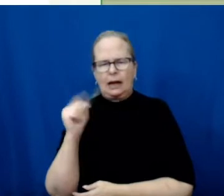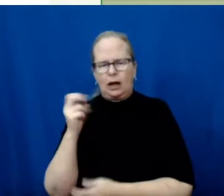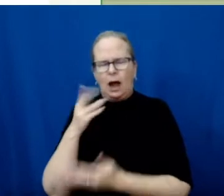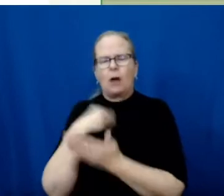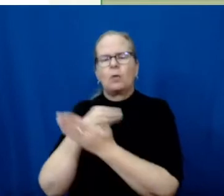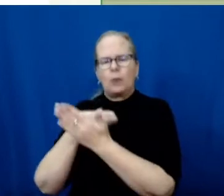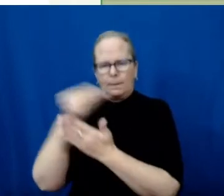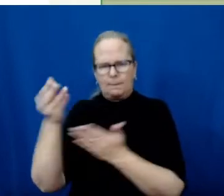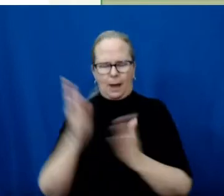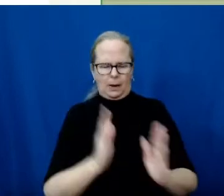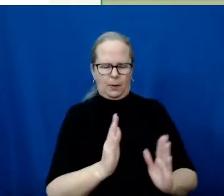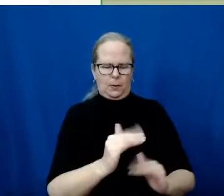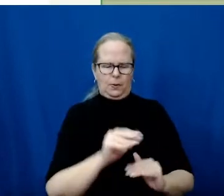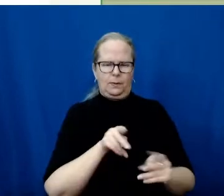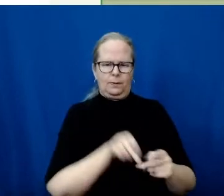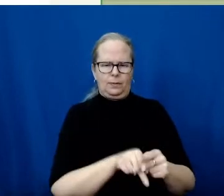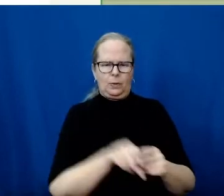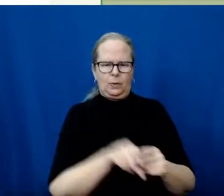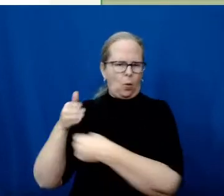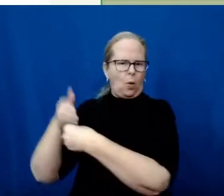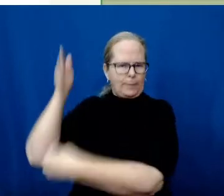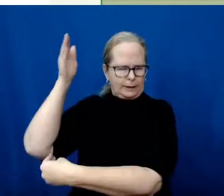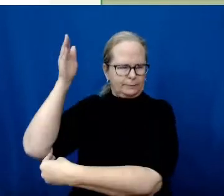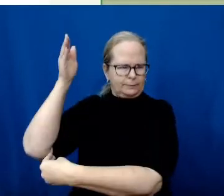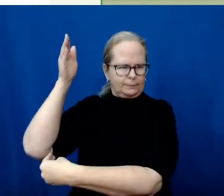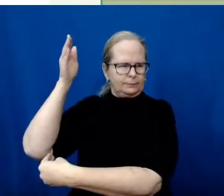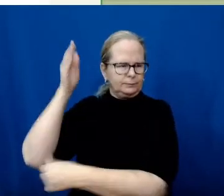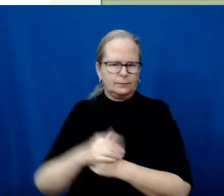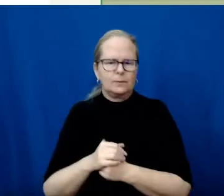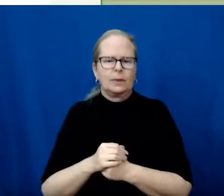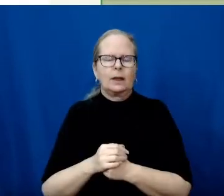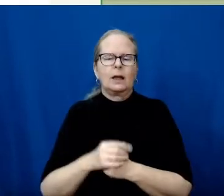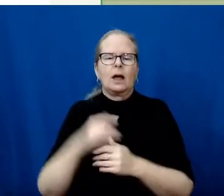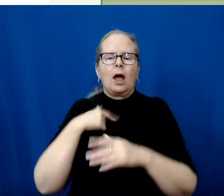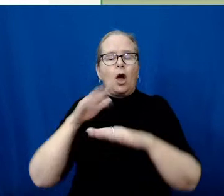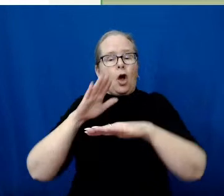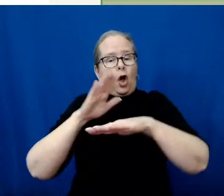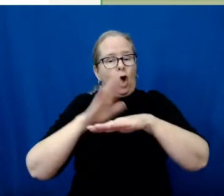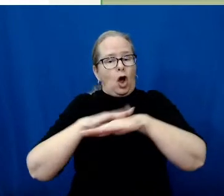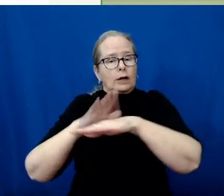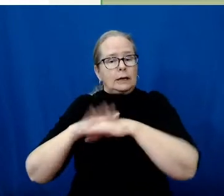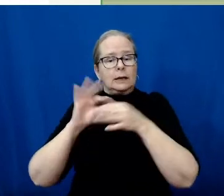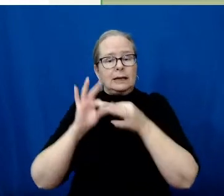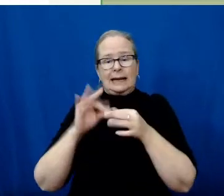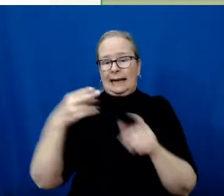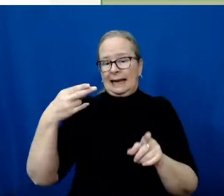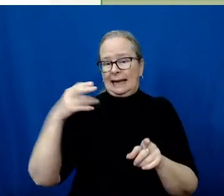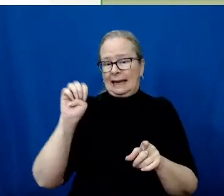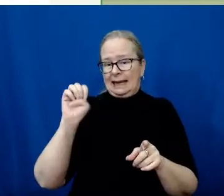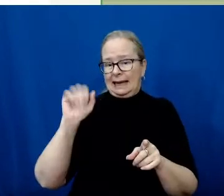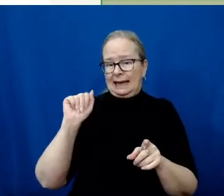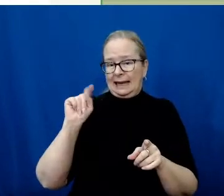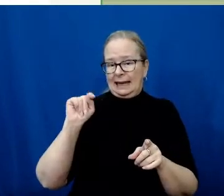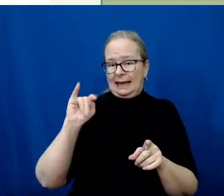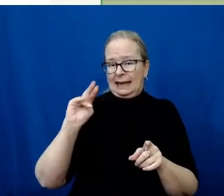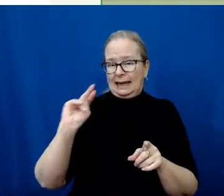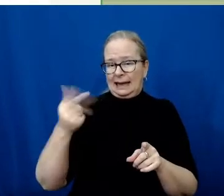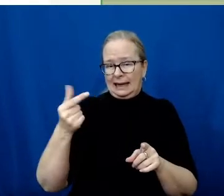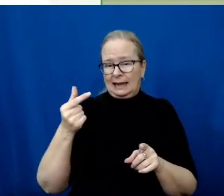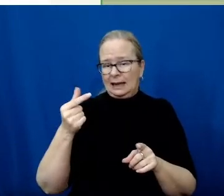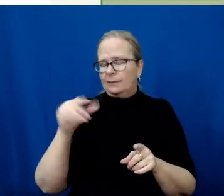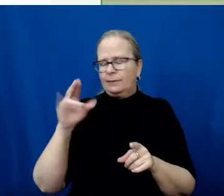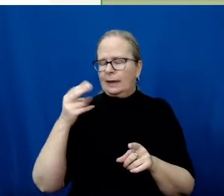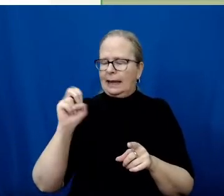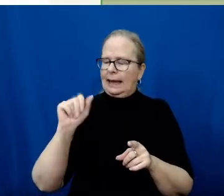Just a word of caution on space heaters is that they have been known to cause fires when improperly